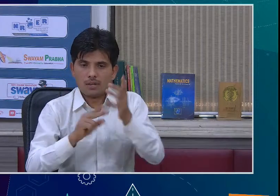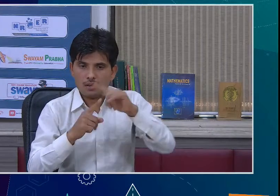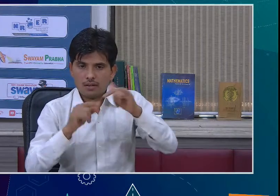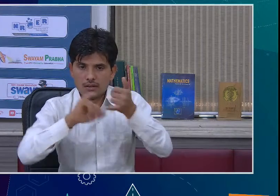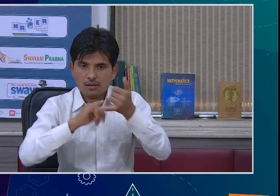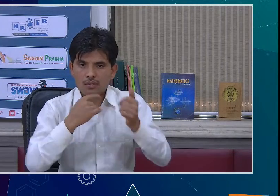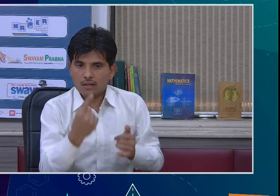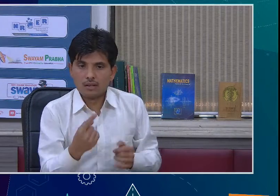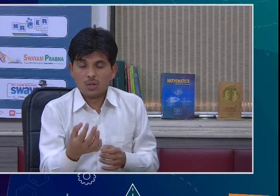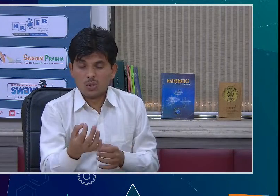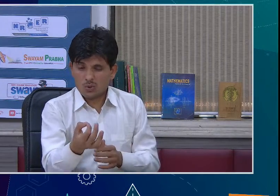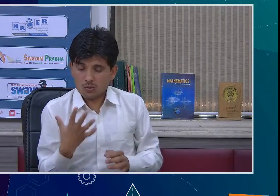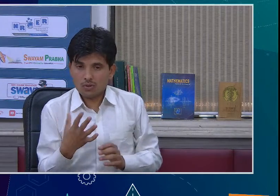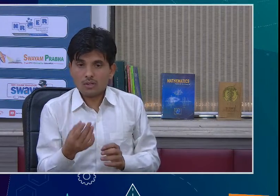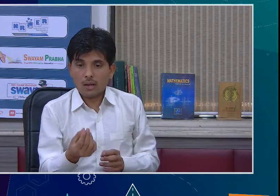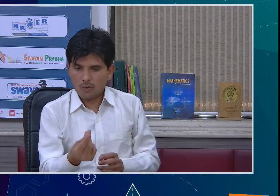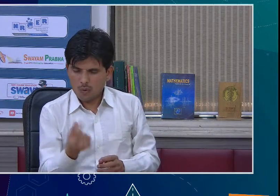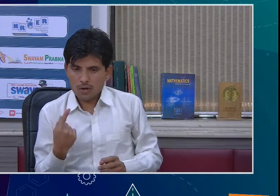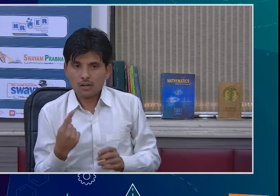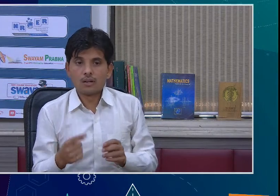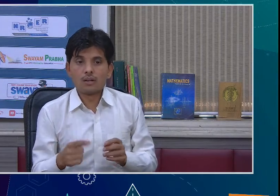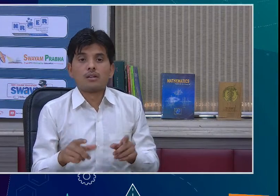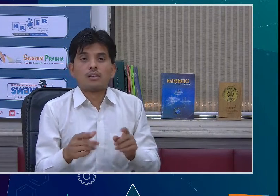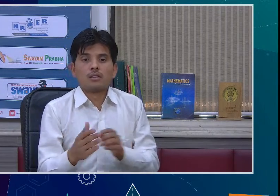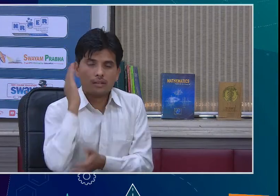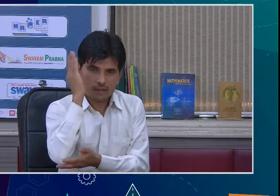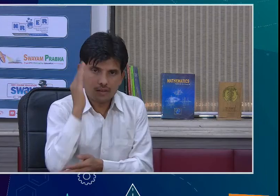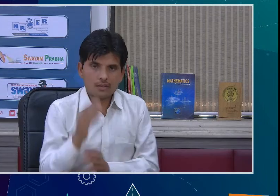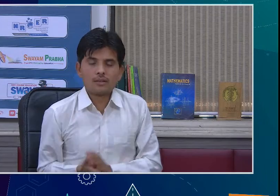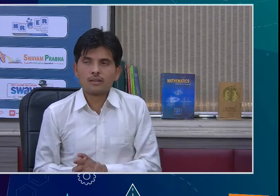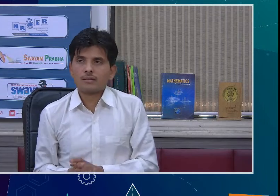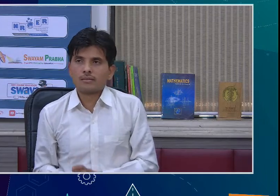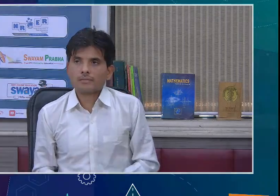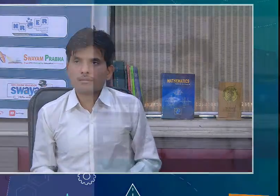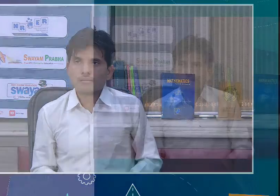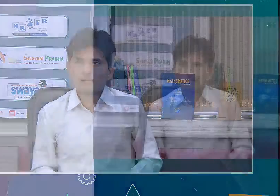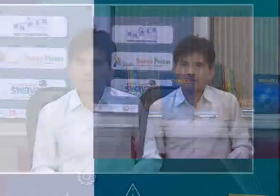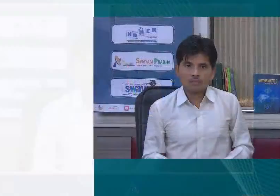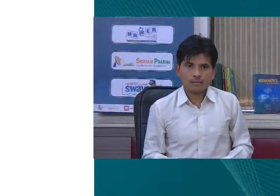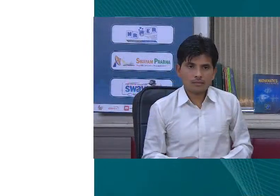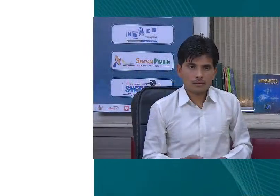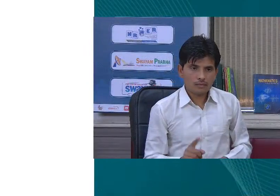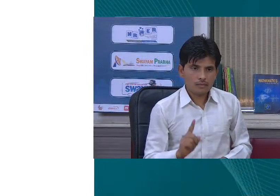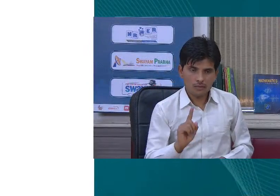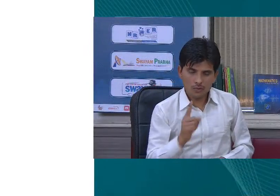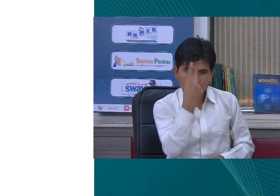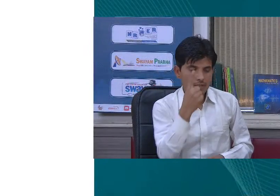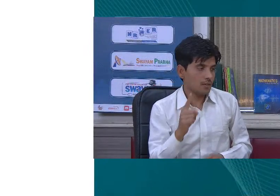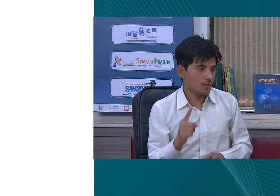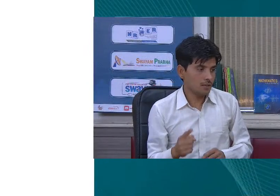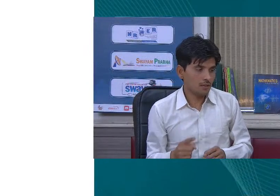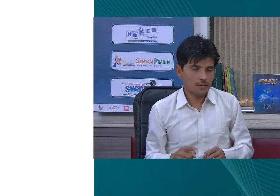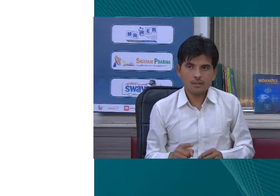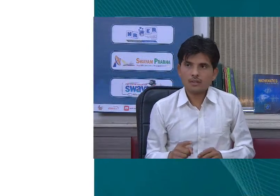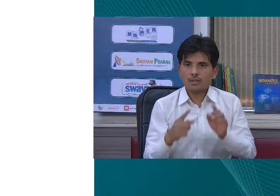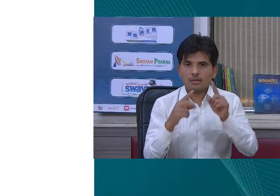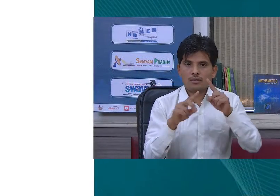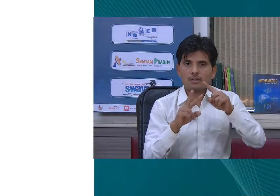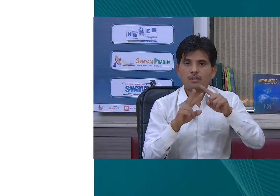let's have a quick look at the keywords for today's session. So the first word is on your